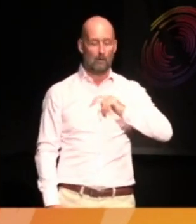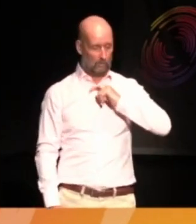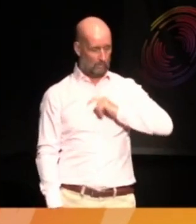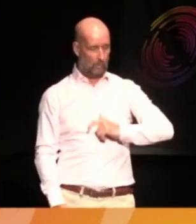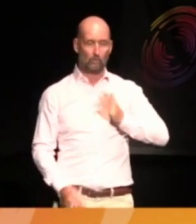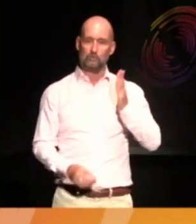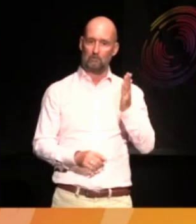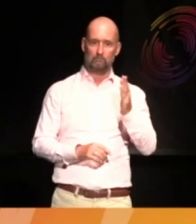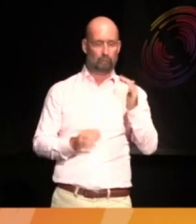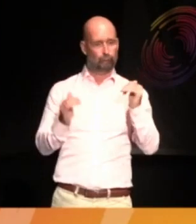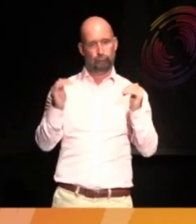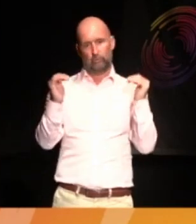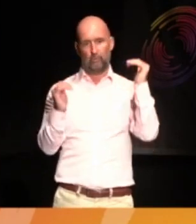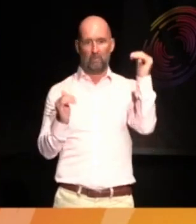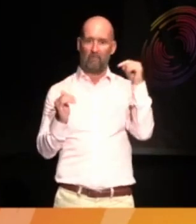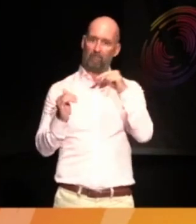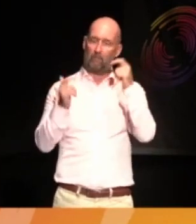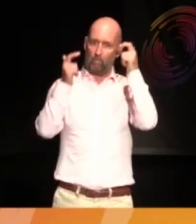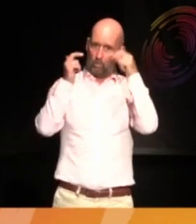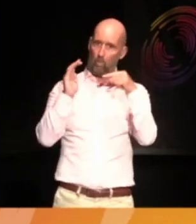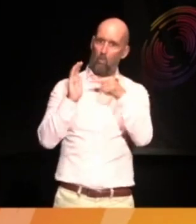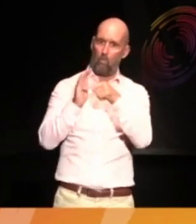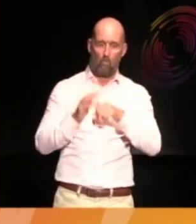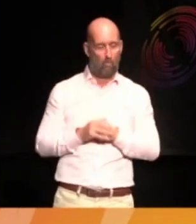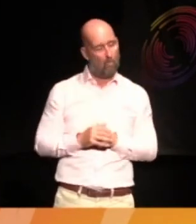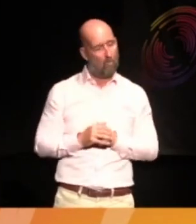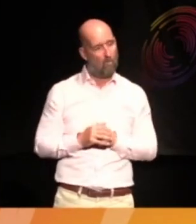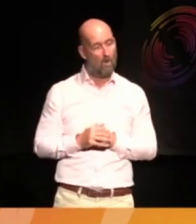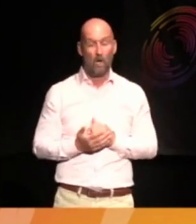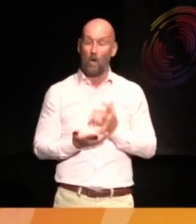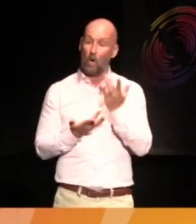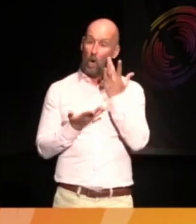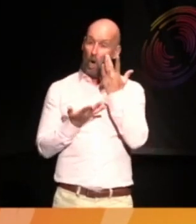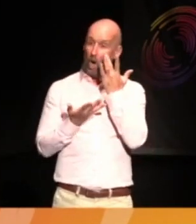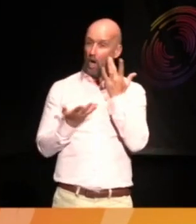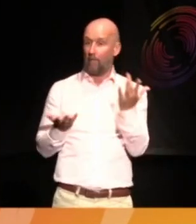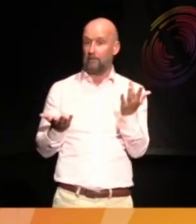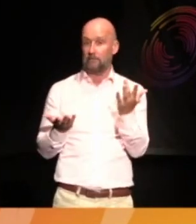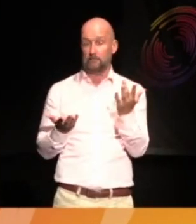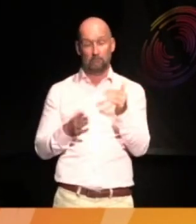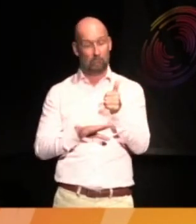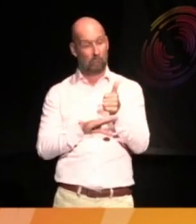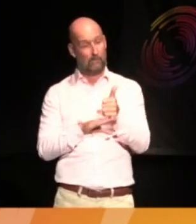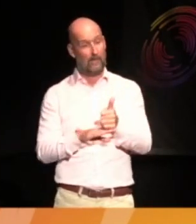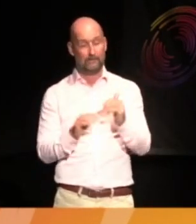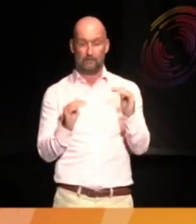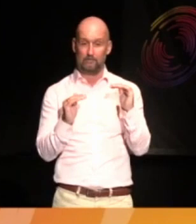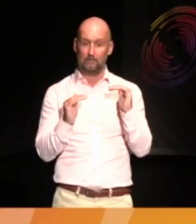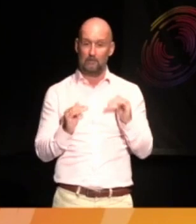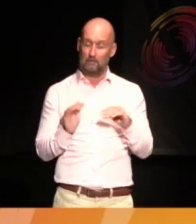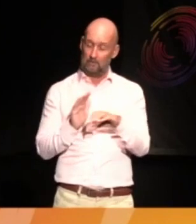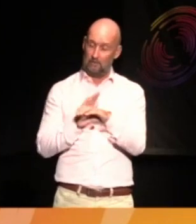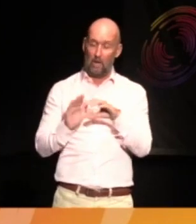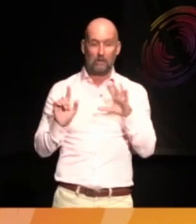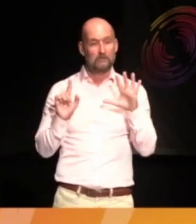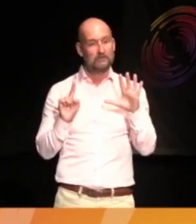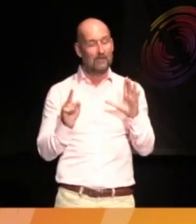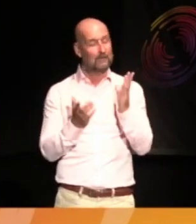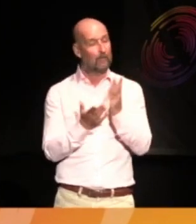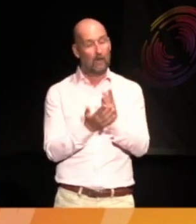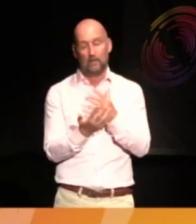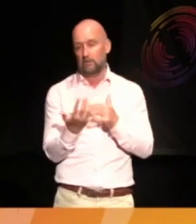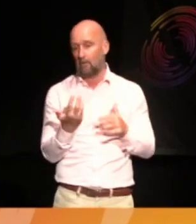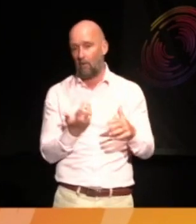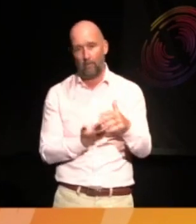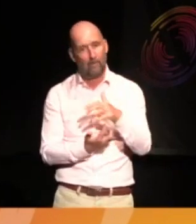law. And it seems such an obvious, simple, basic right, and yet so complicated on so many levels. I